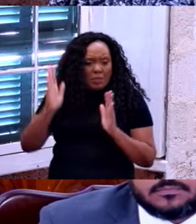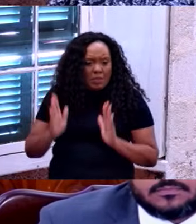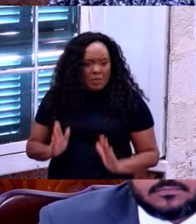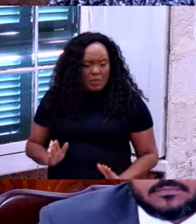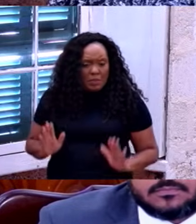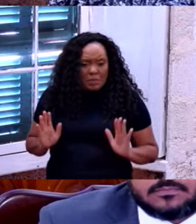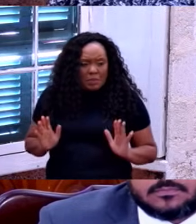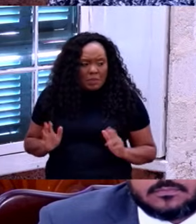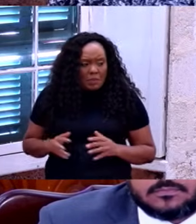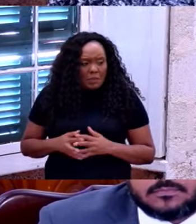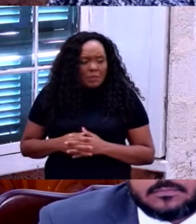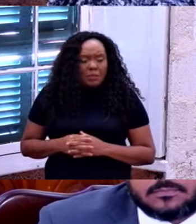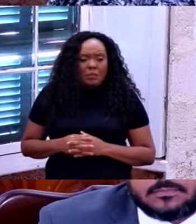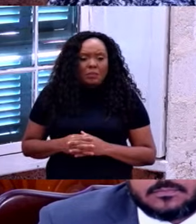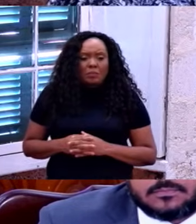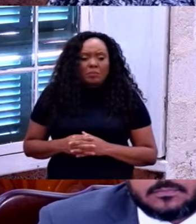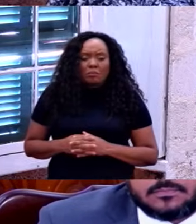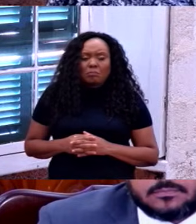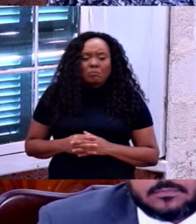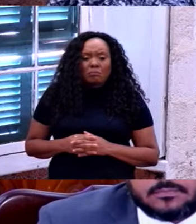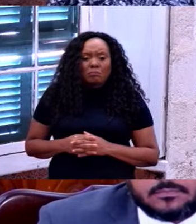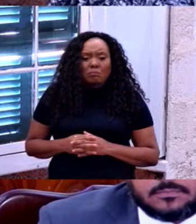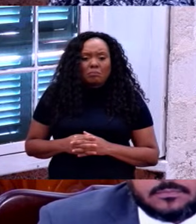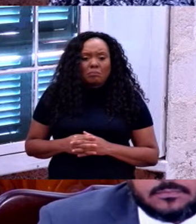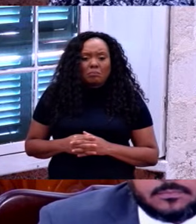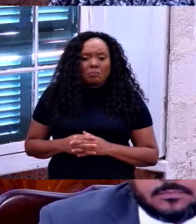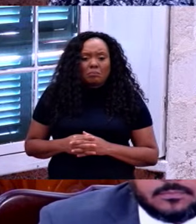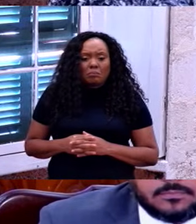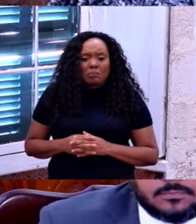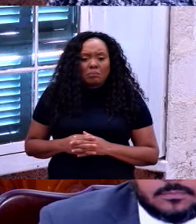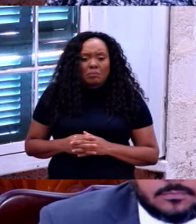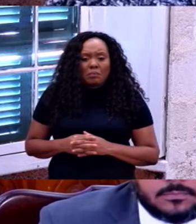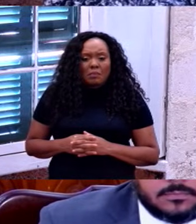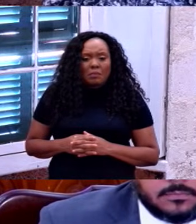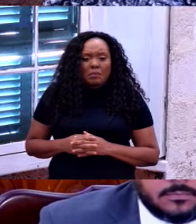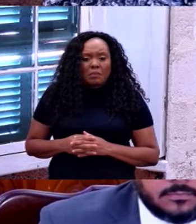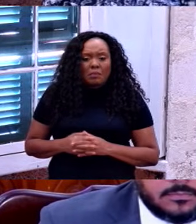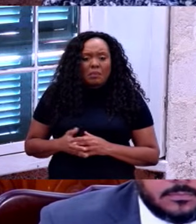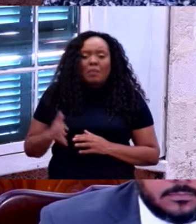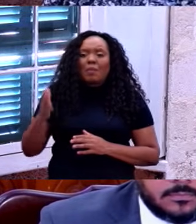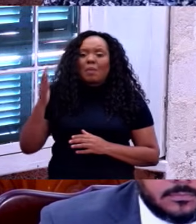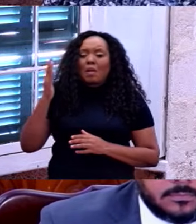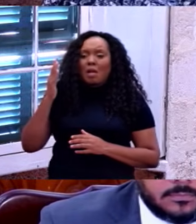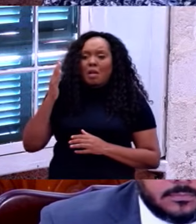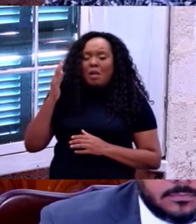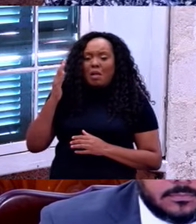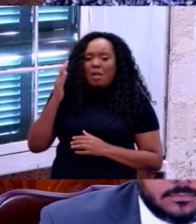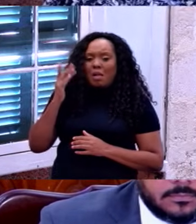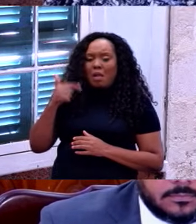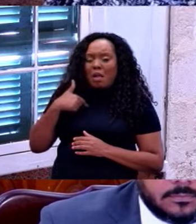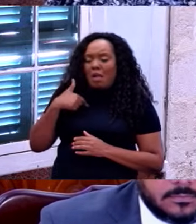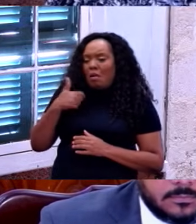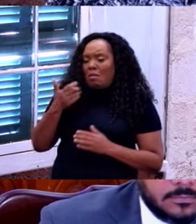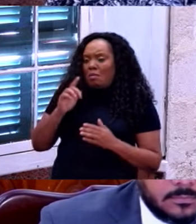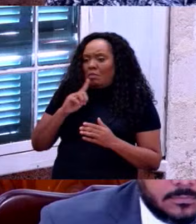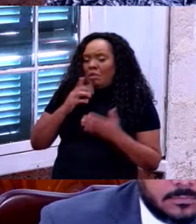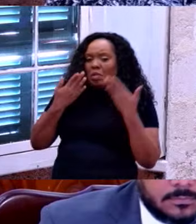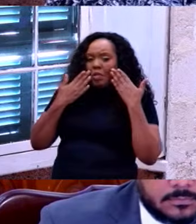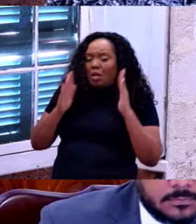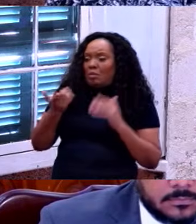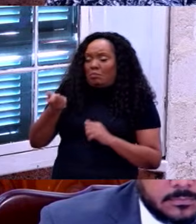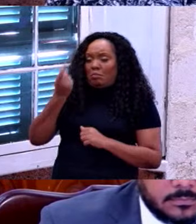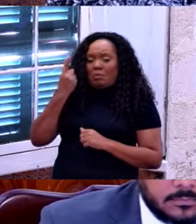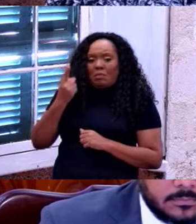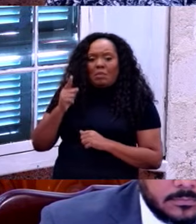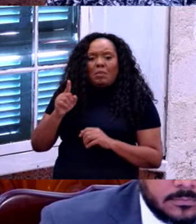morning, having only been sworn in on Friday. So, sir, does independent mean,